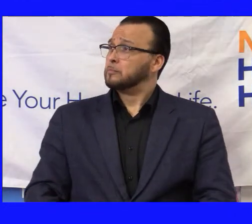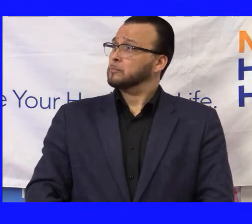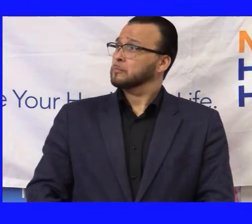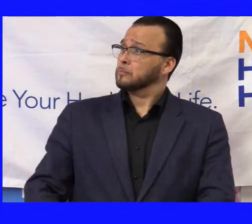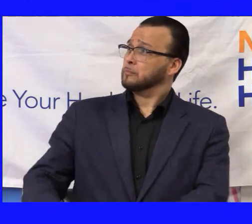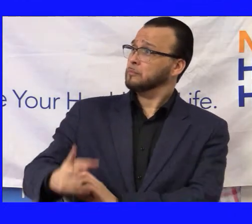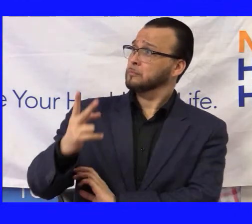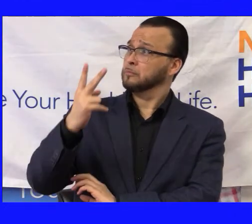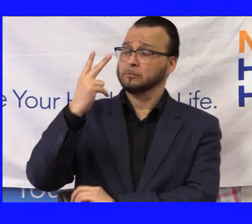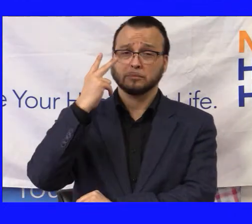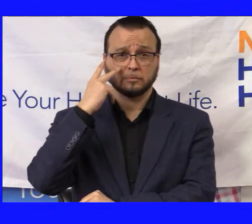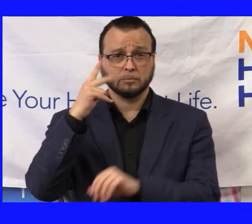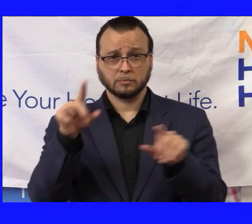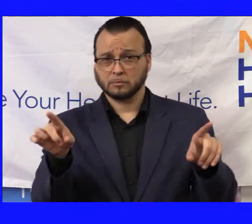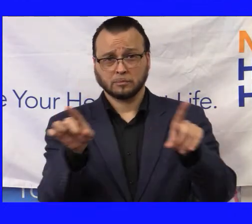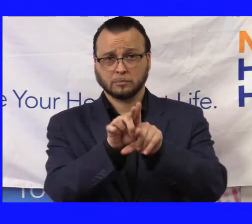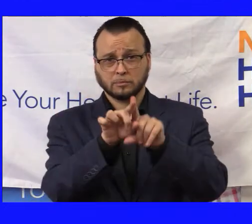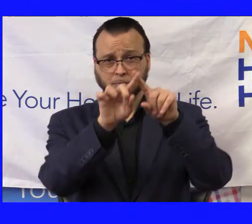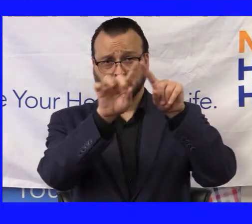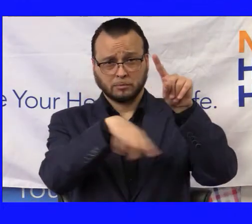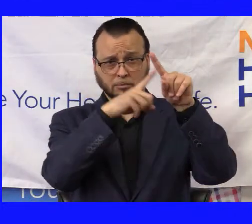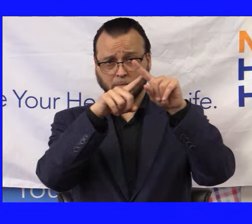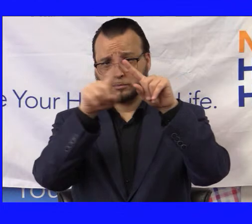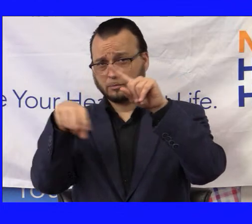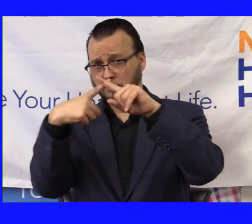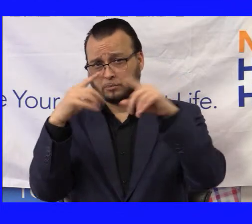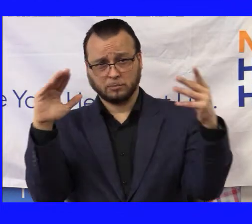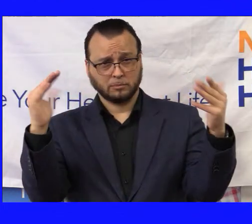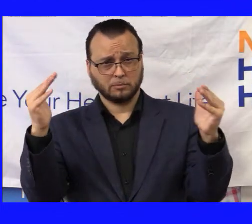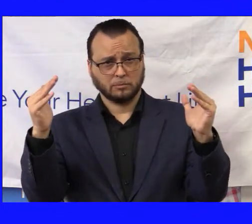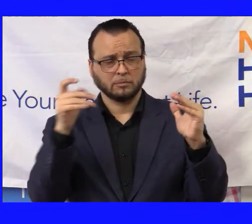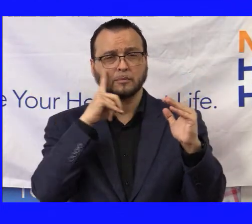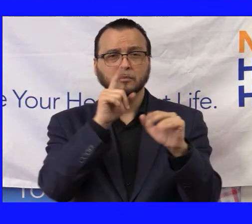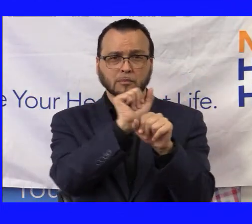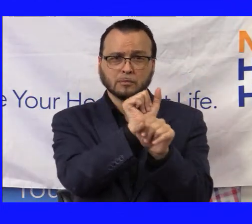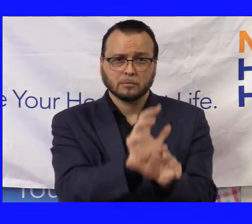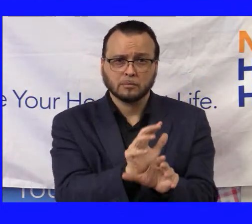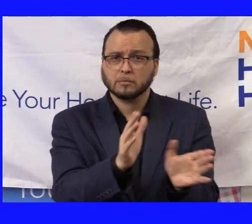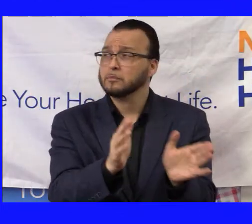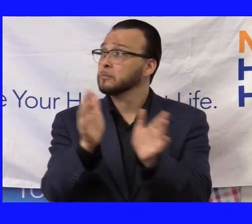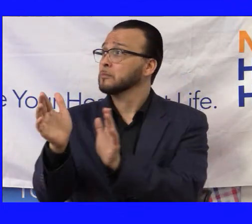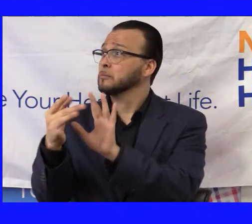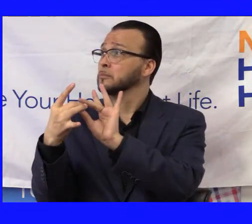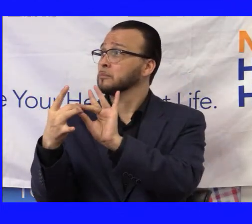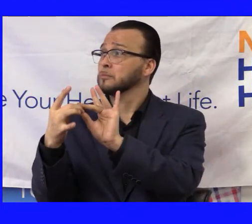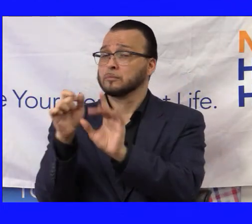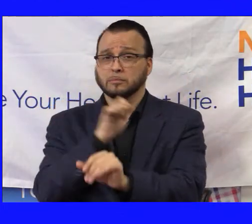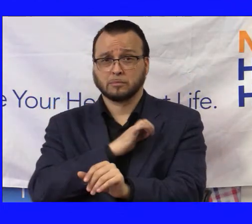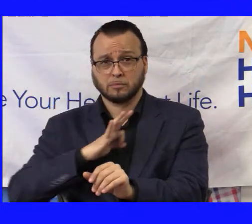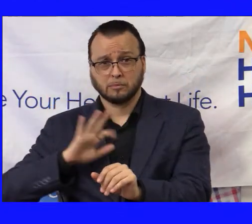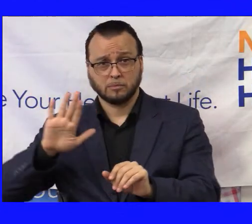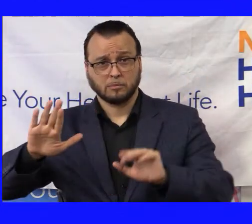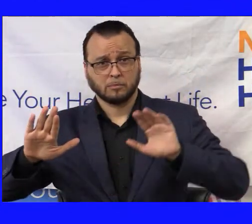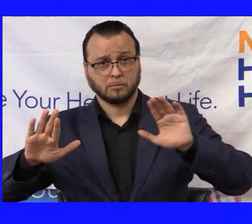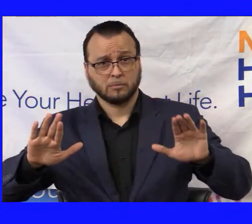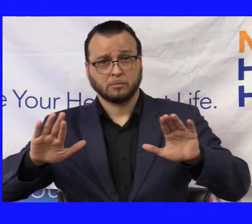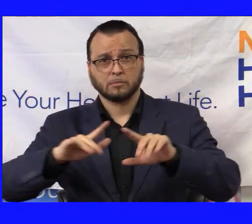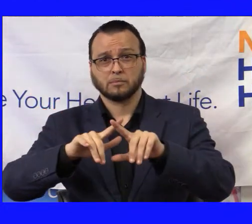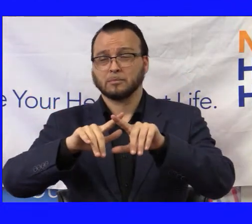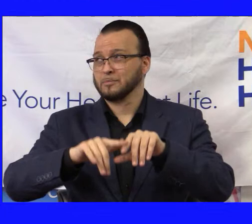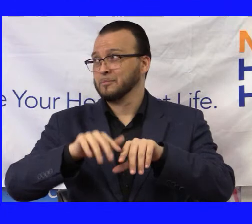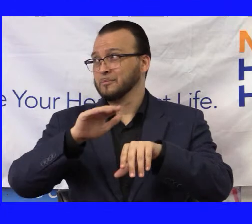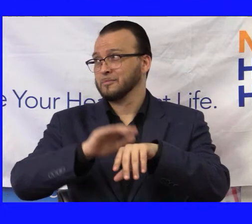you shall see the same comparison both for employees and affiliate staff based on